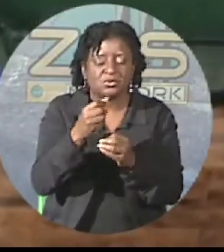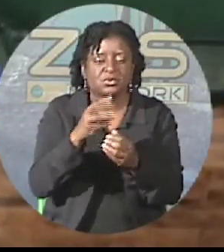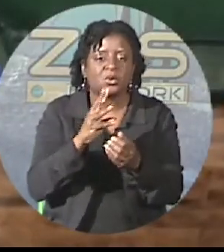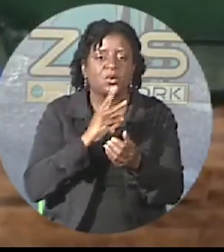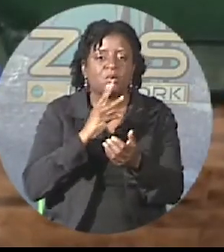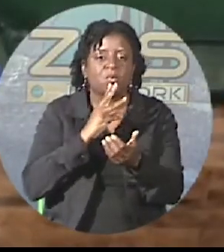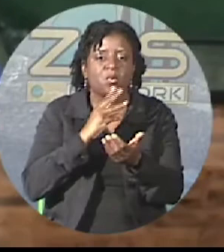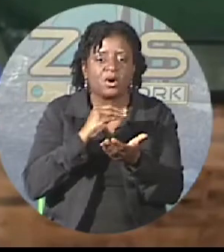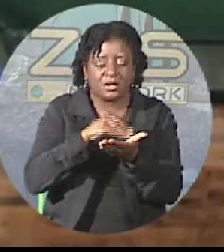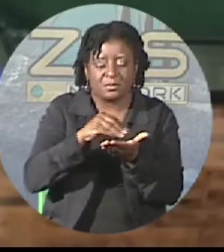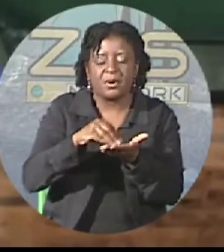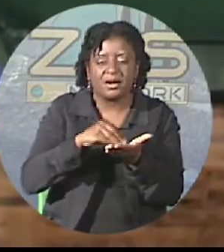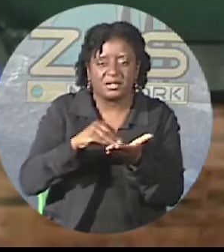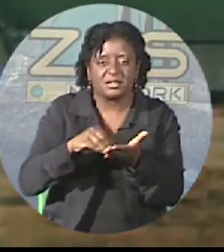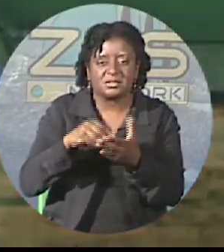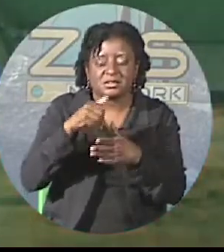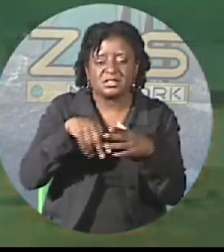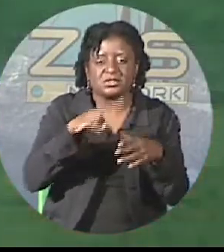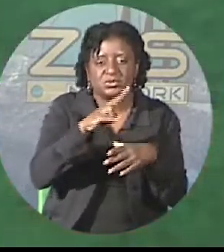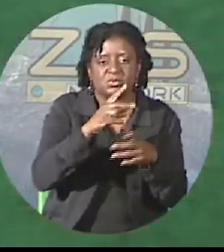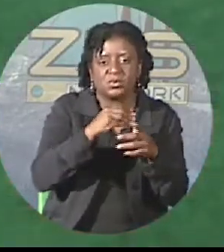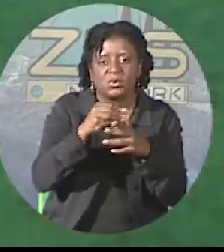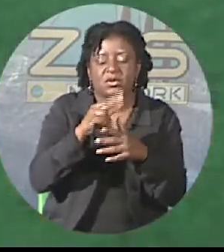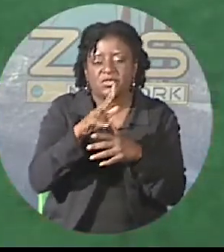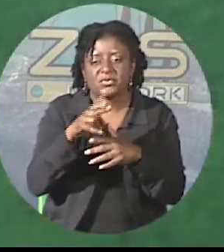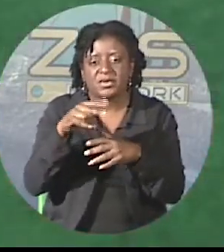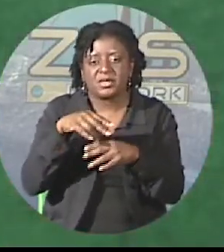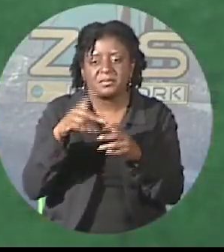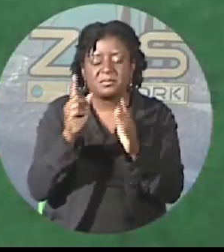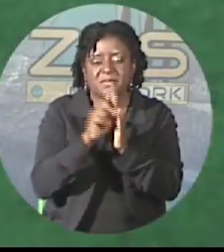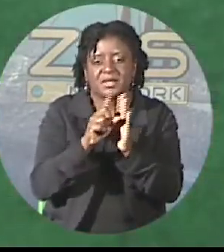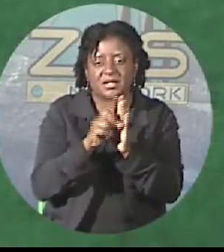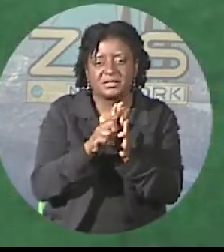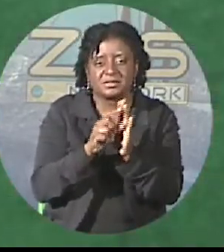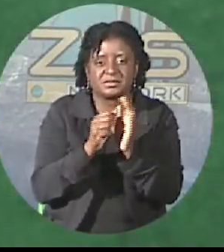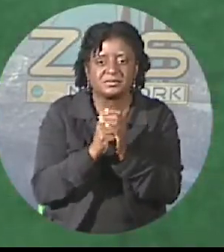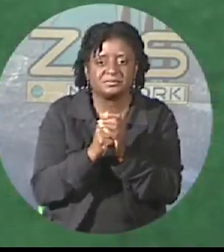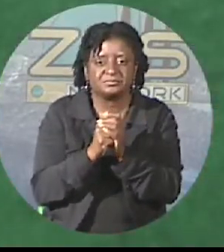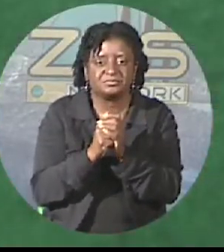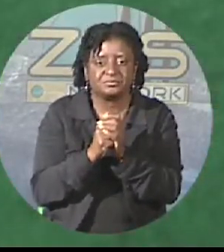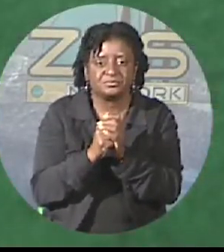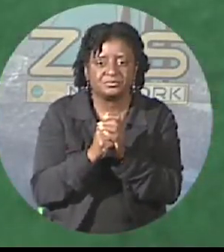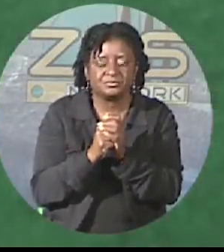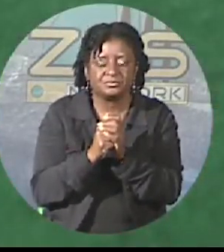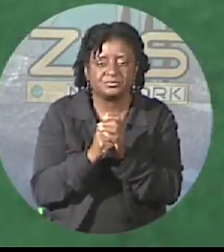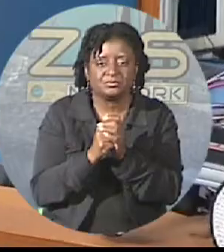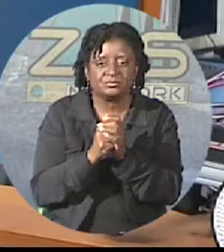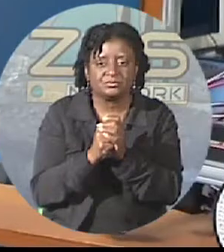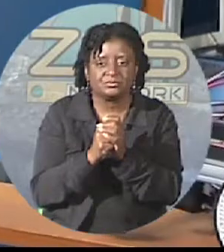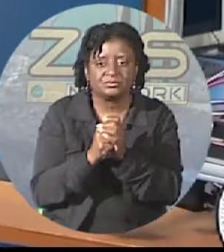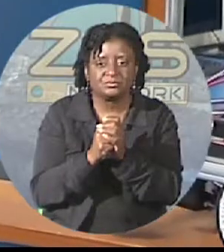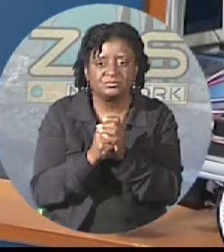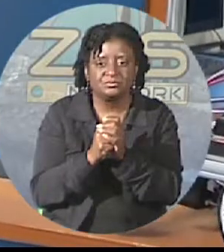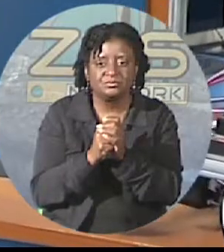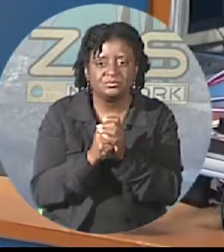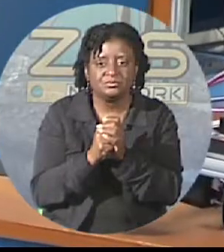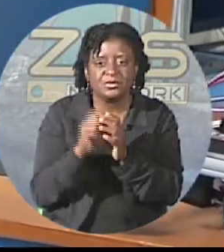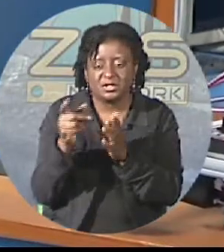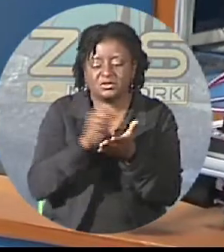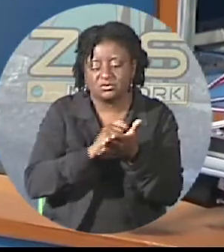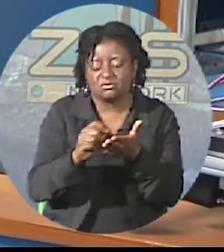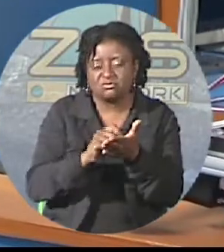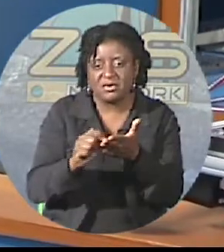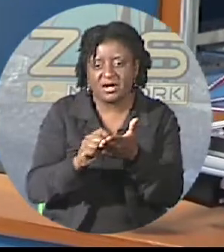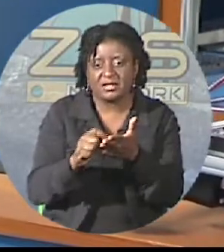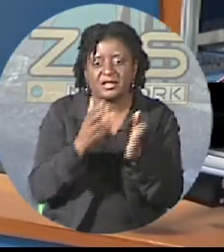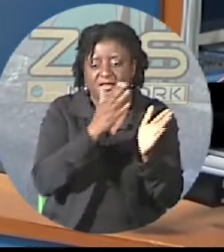explains the plan of attack. He is the mastermind for writing the program that will instruct the robot's movements. We actually have the way